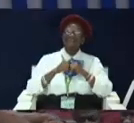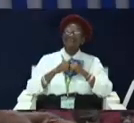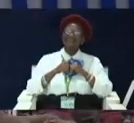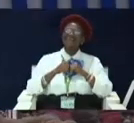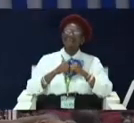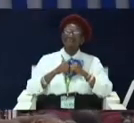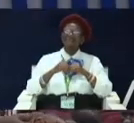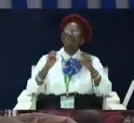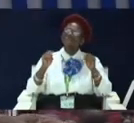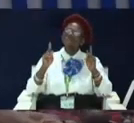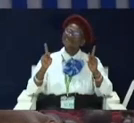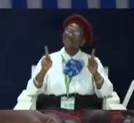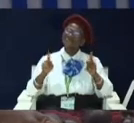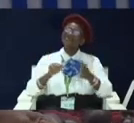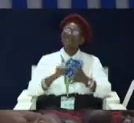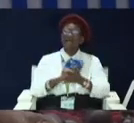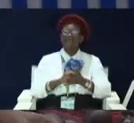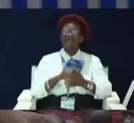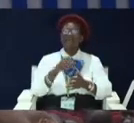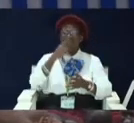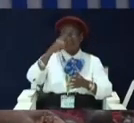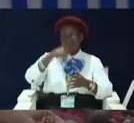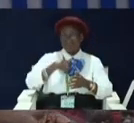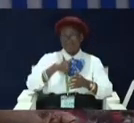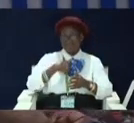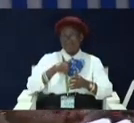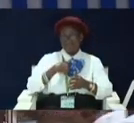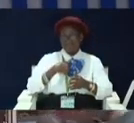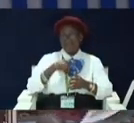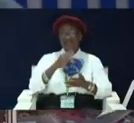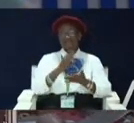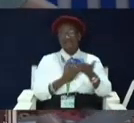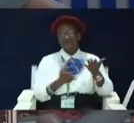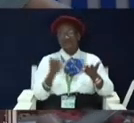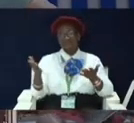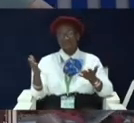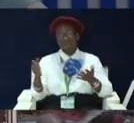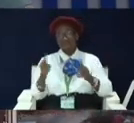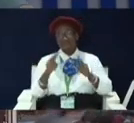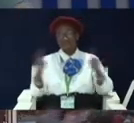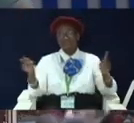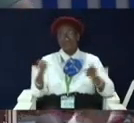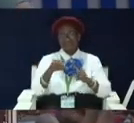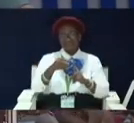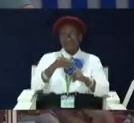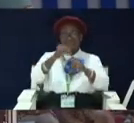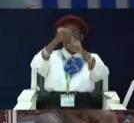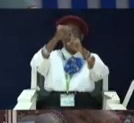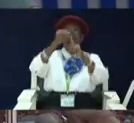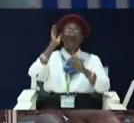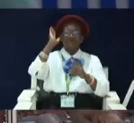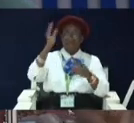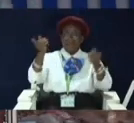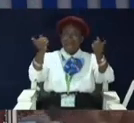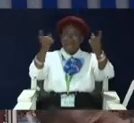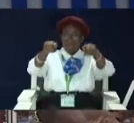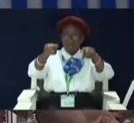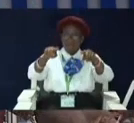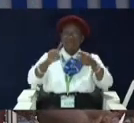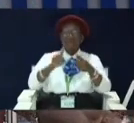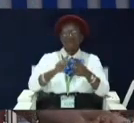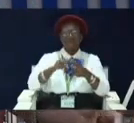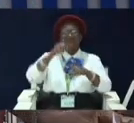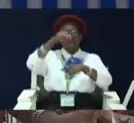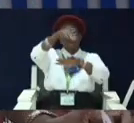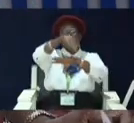Okay, that tells me something very special is about to happen tonight. Túmọ̀ sí pé Ọlọ́run fẹ́ ṣe